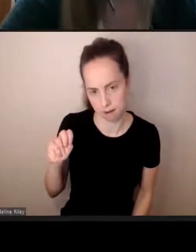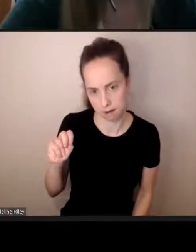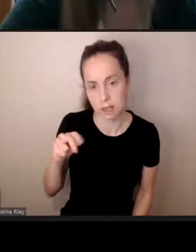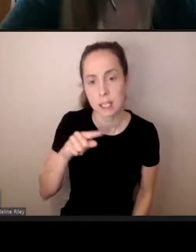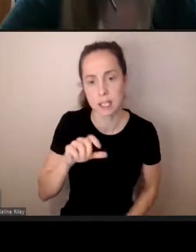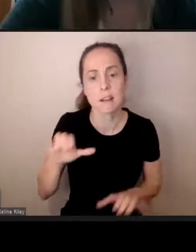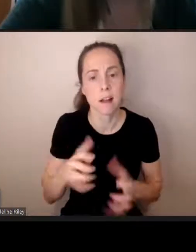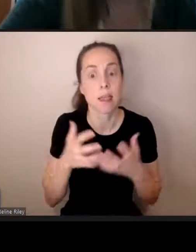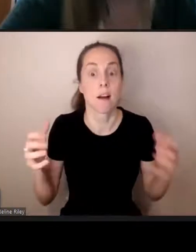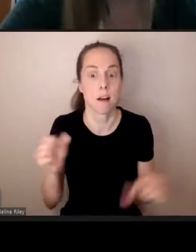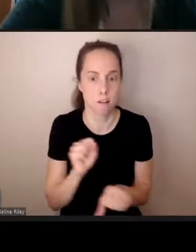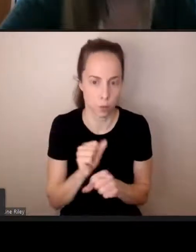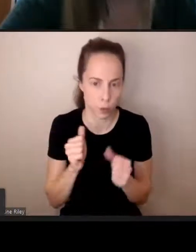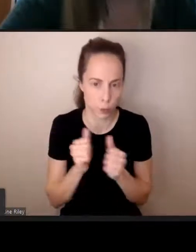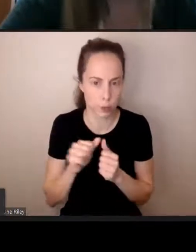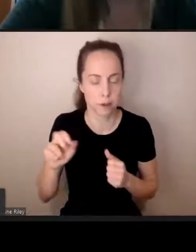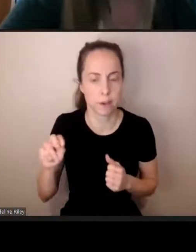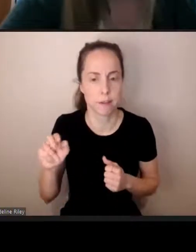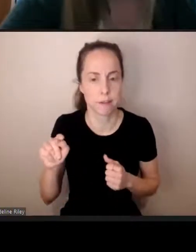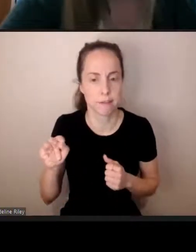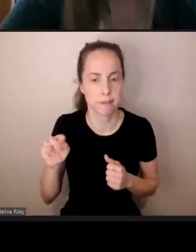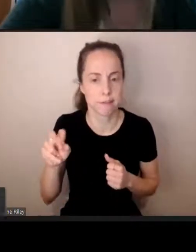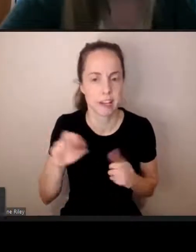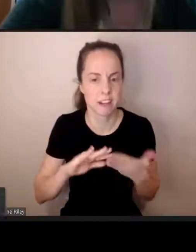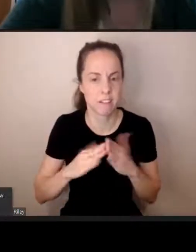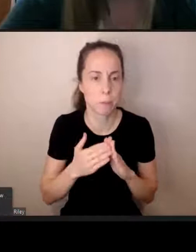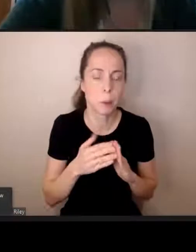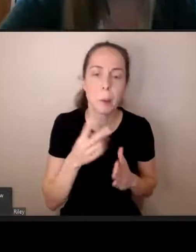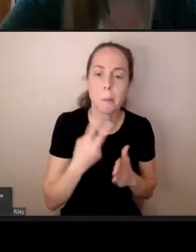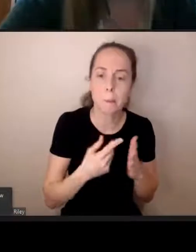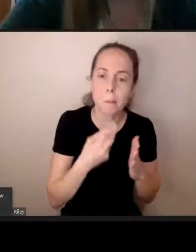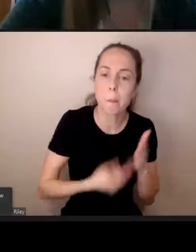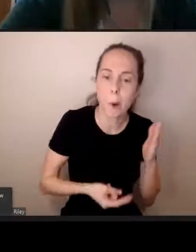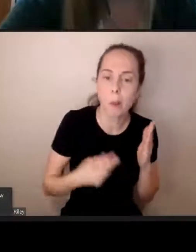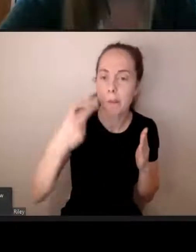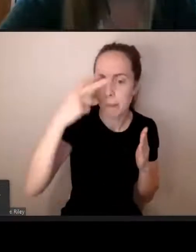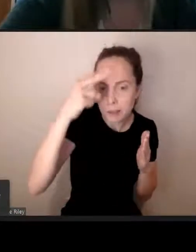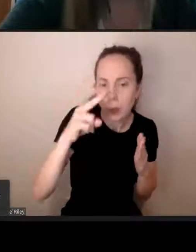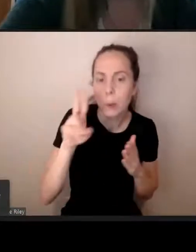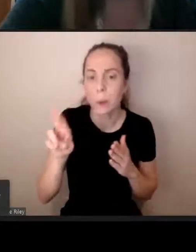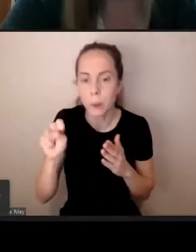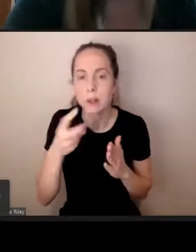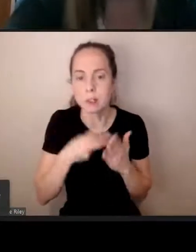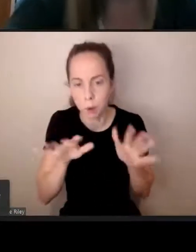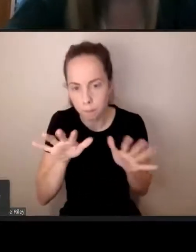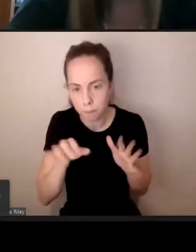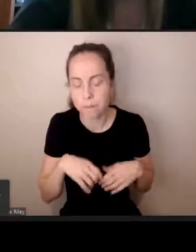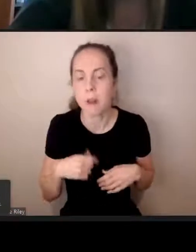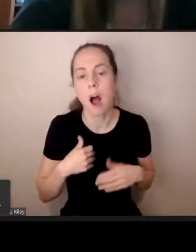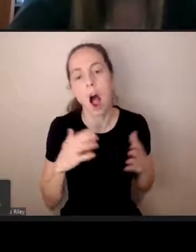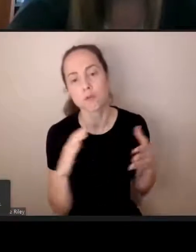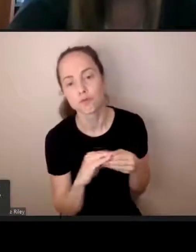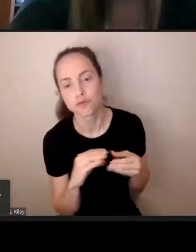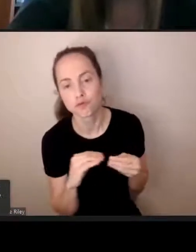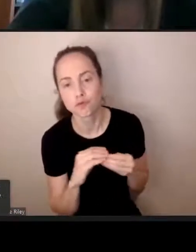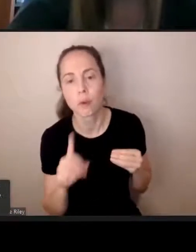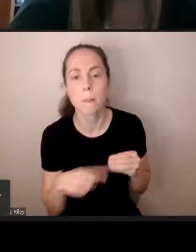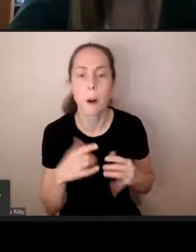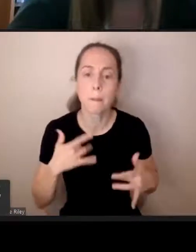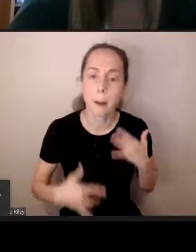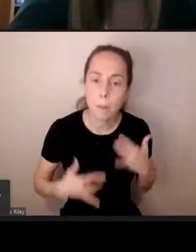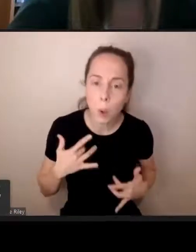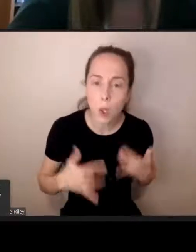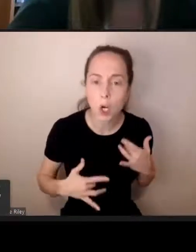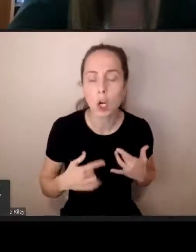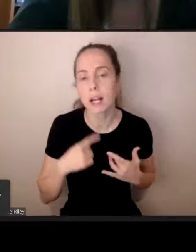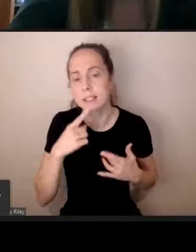Mexico. And, I was telling him about my bipolar disorder and kind of when I got depressed and when I had my high energy. And he said,